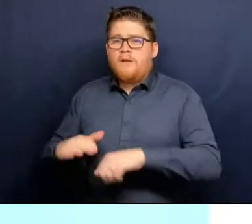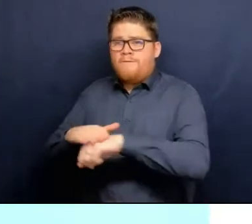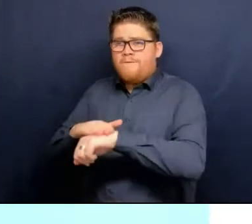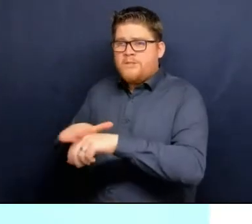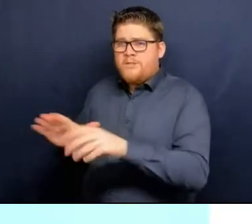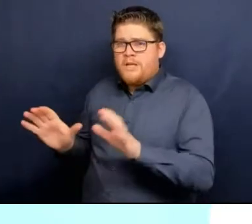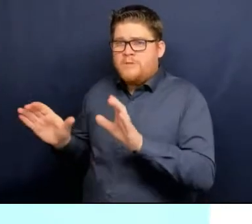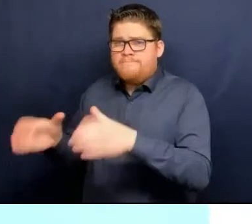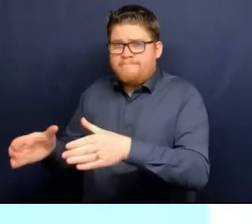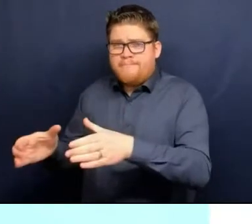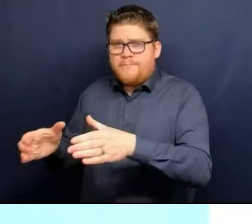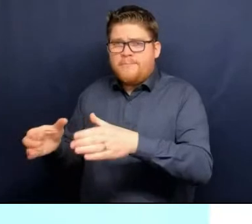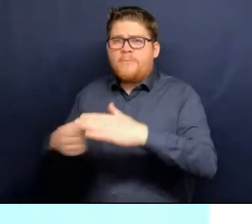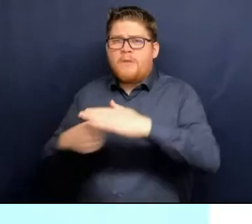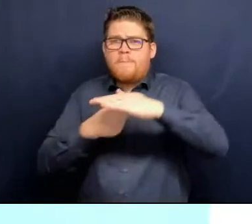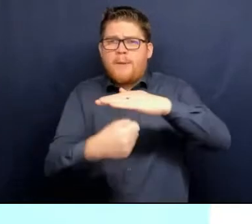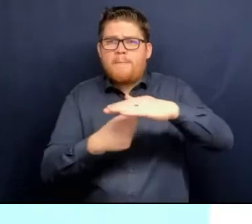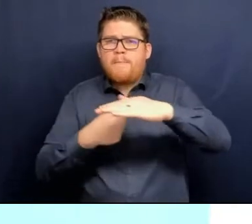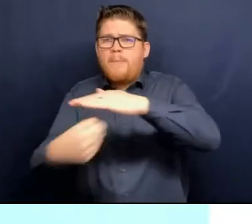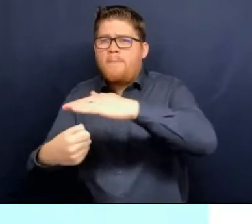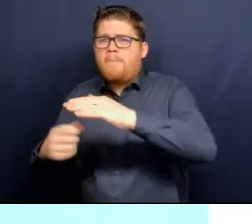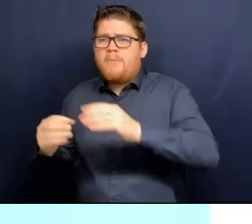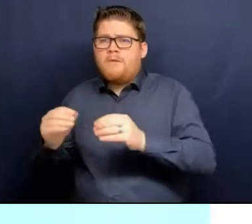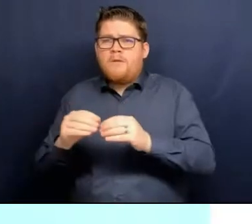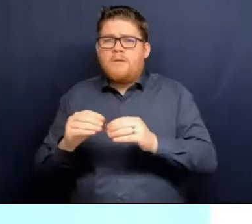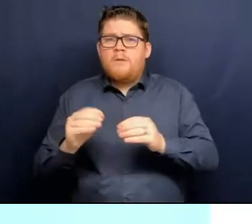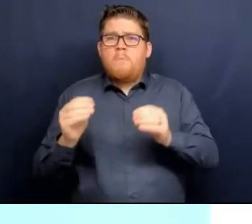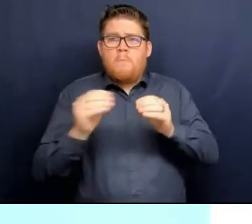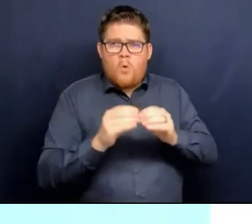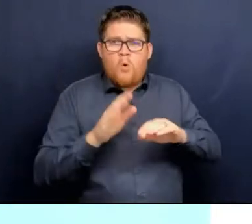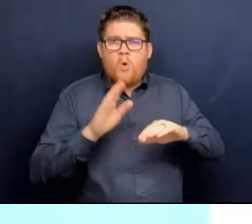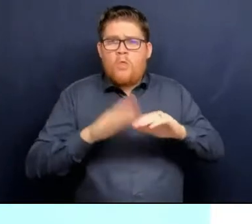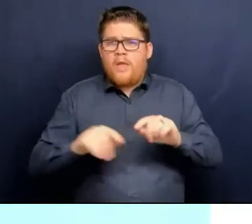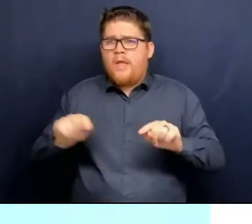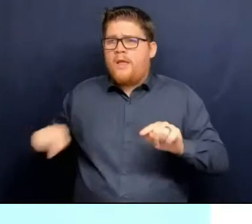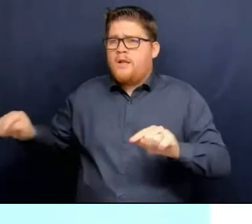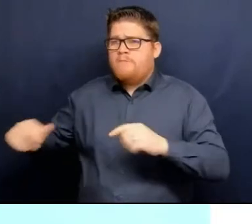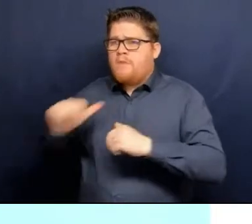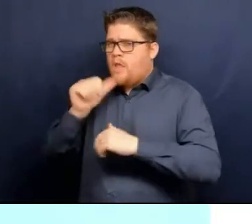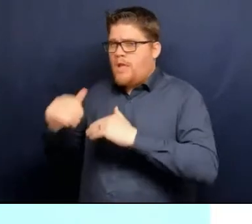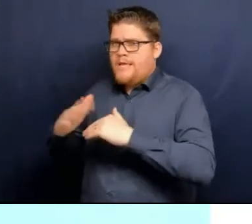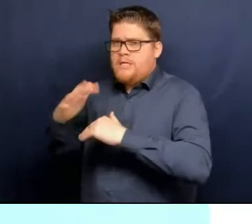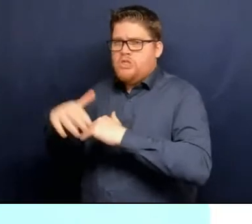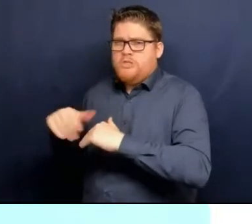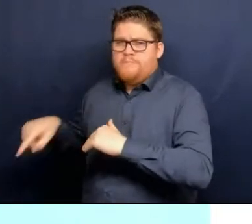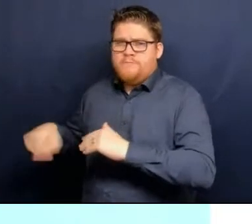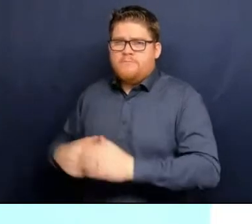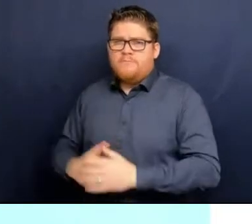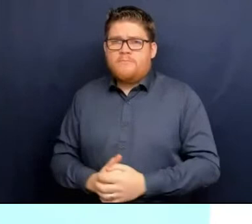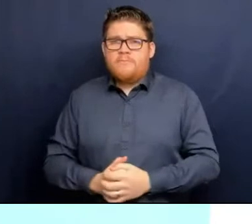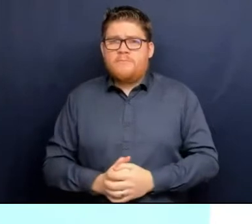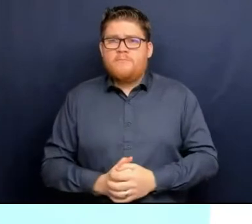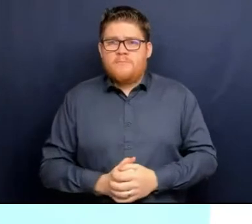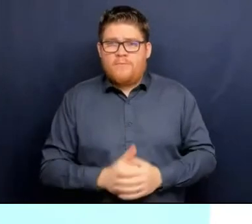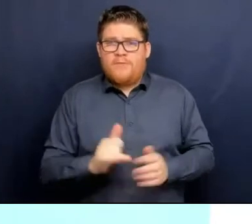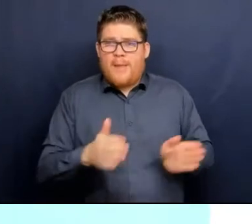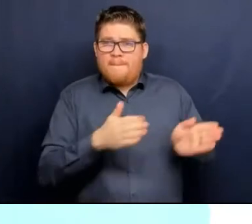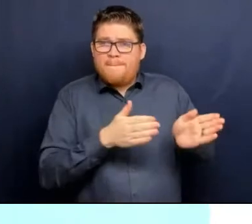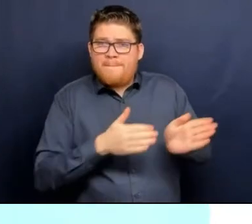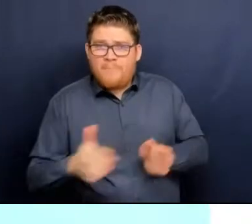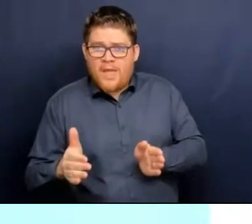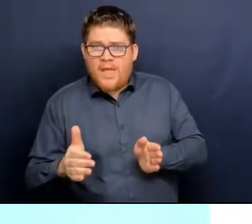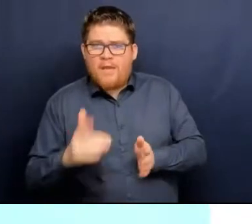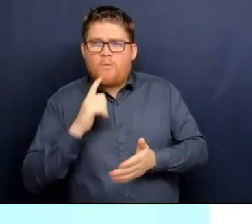including justice. The action plan has been crafted to not only outline the province's commitments, but also to call for annual reporting